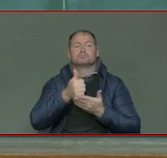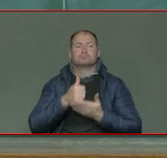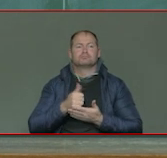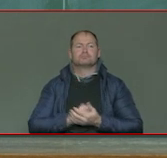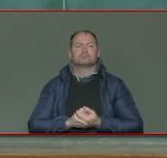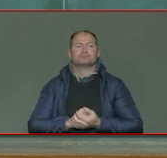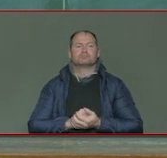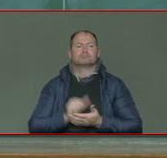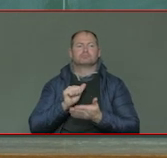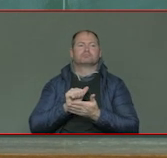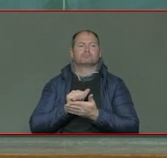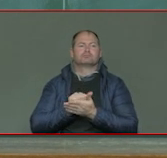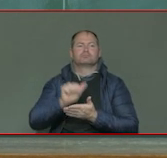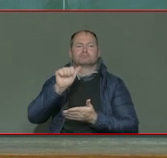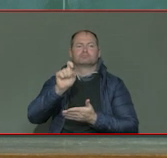16x squared for me?